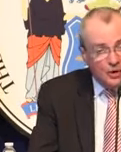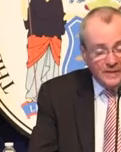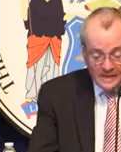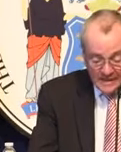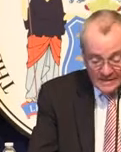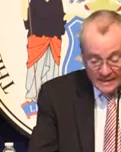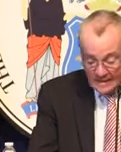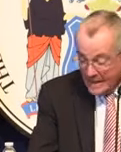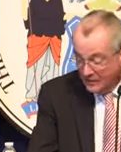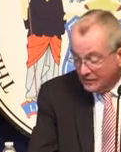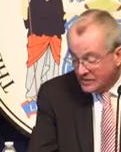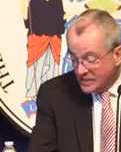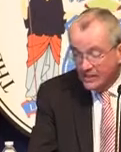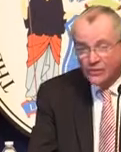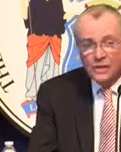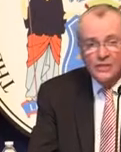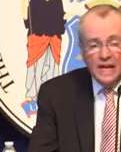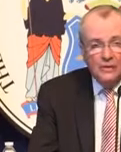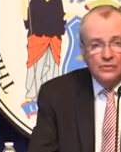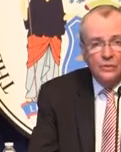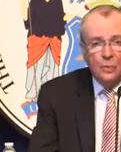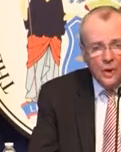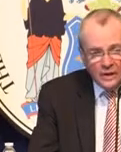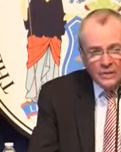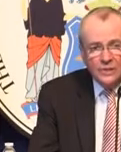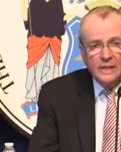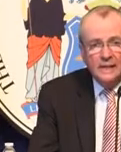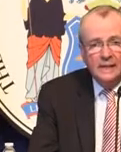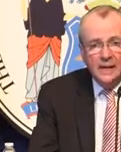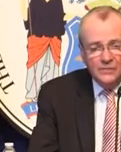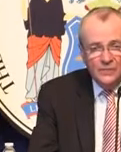from COVID-19 now sits at